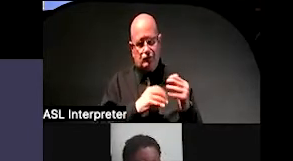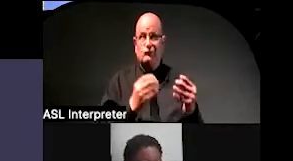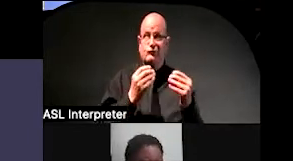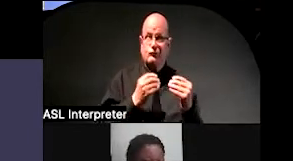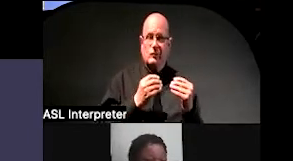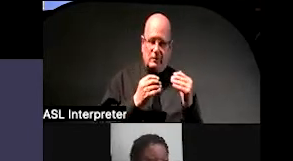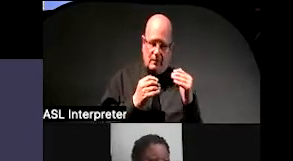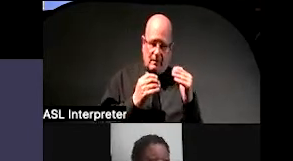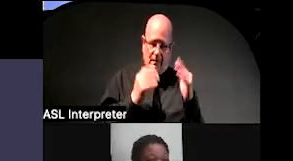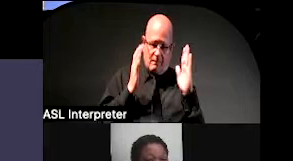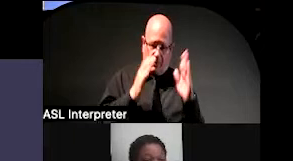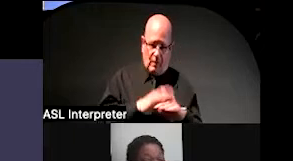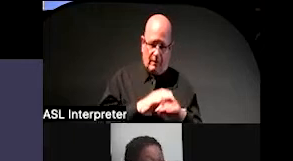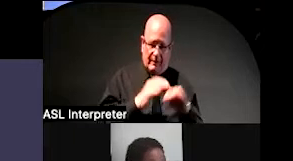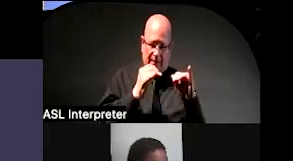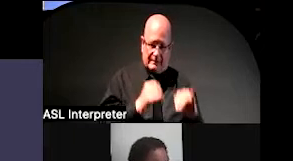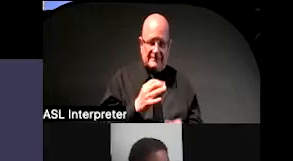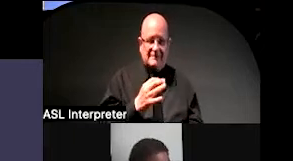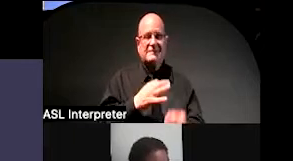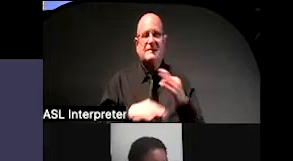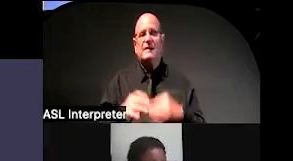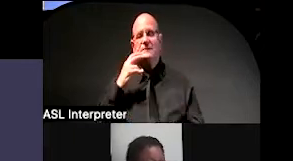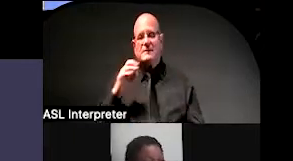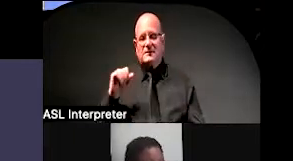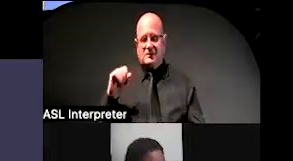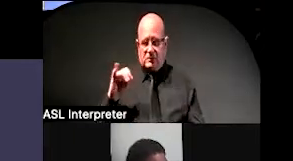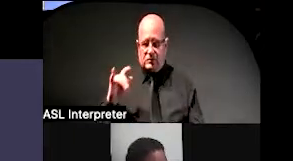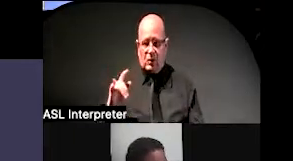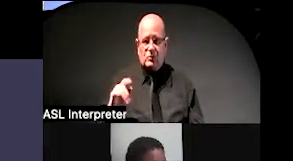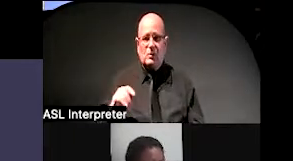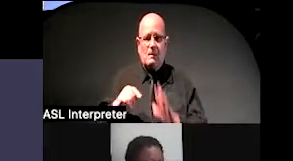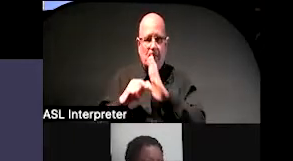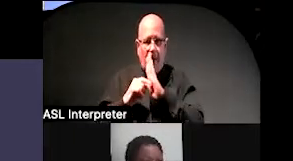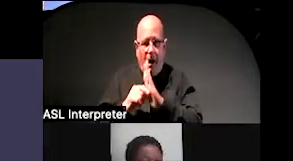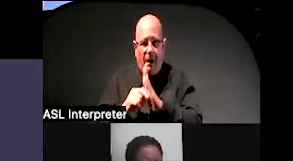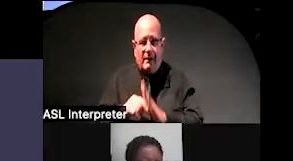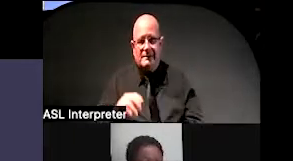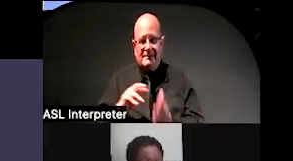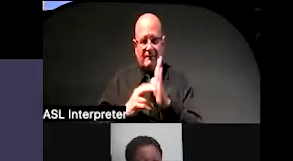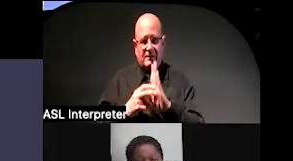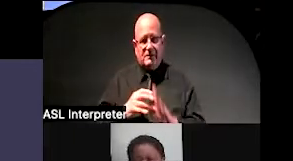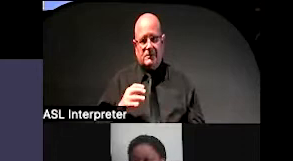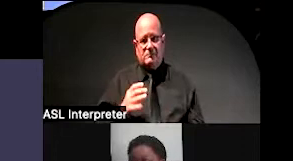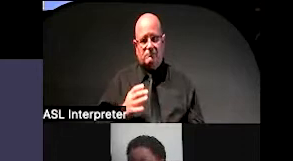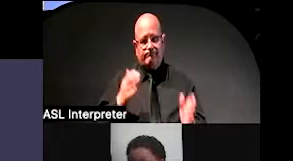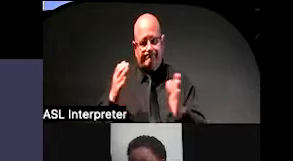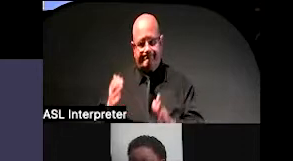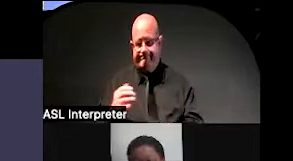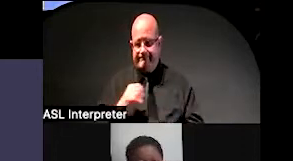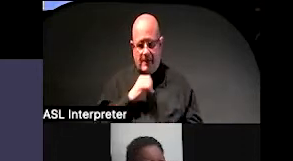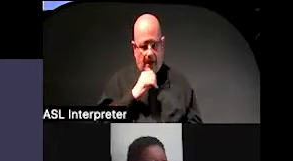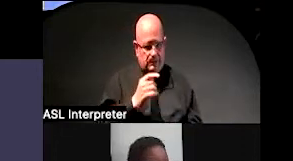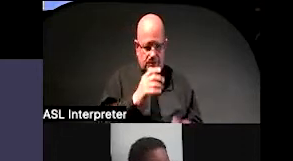focused on the individual. Whereas when we look at the social model or that social definition, we're basically moving beyond the